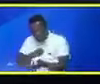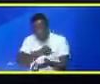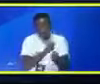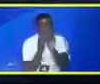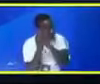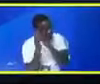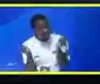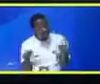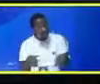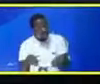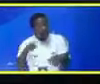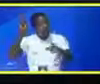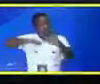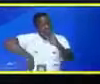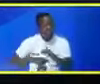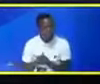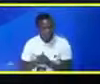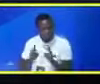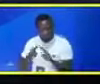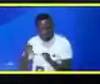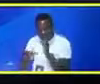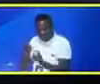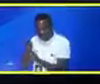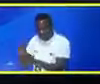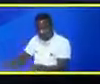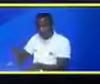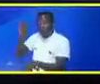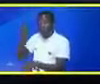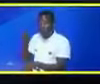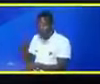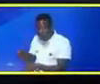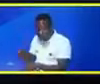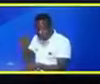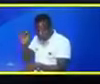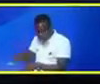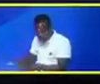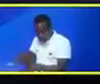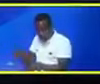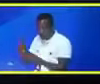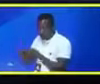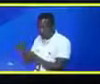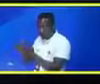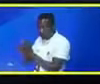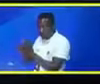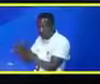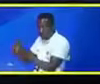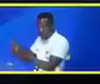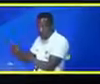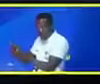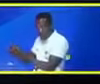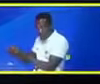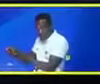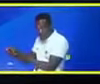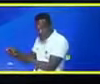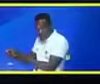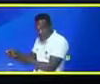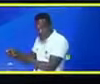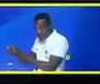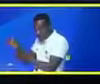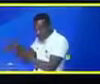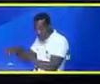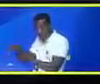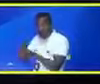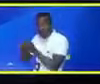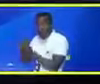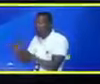restroom. So just because you have found the key to a certain dimension of spiritual reality, it